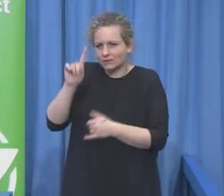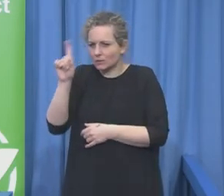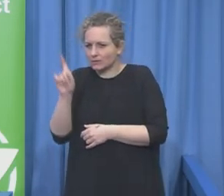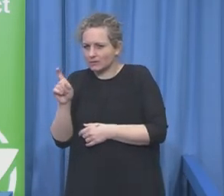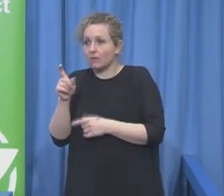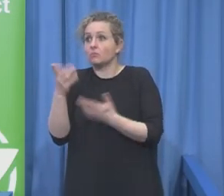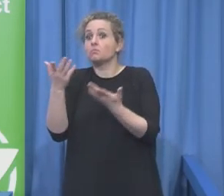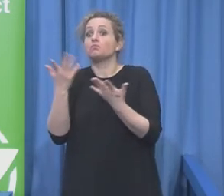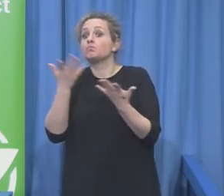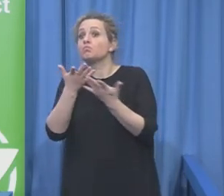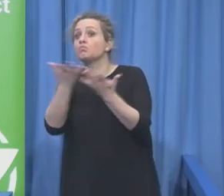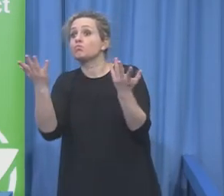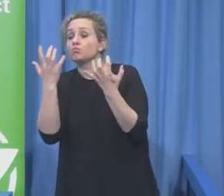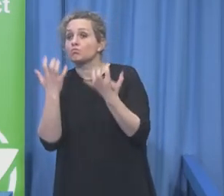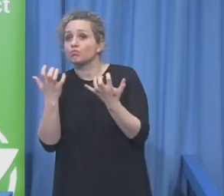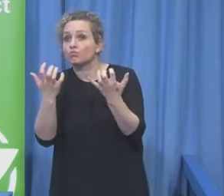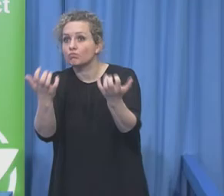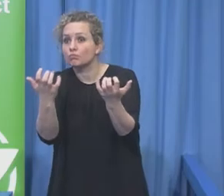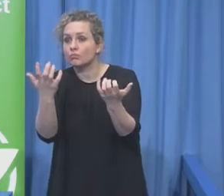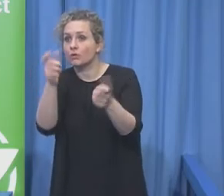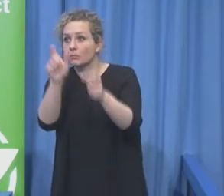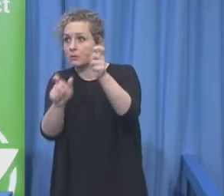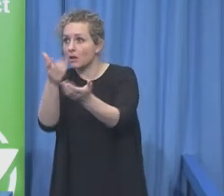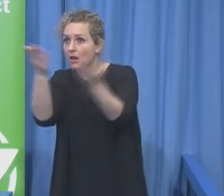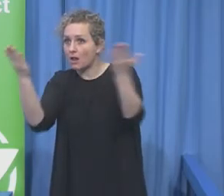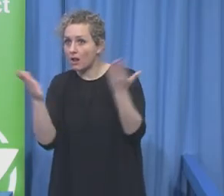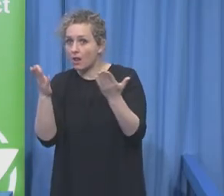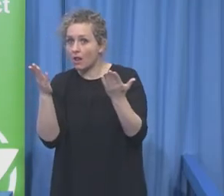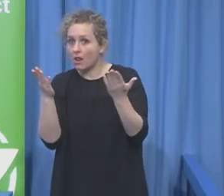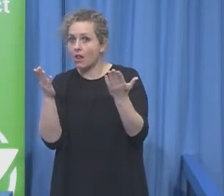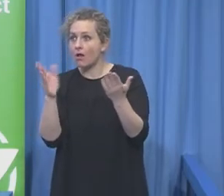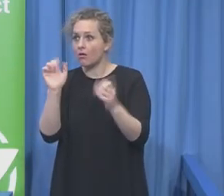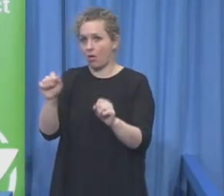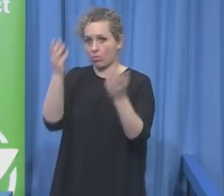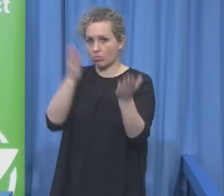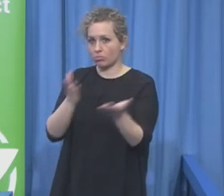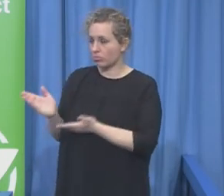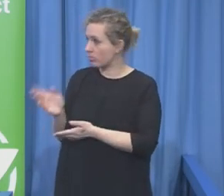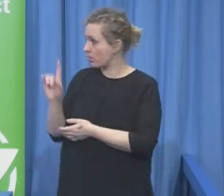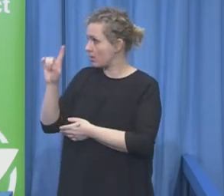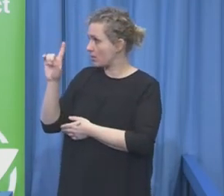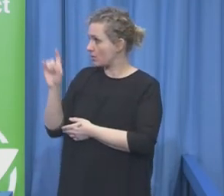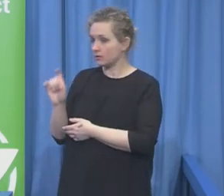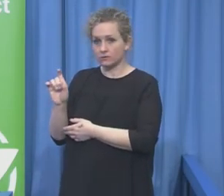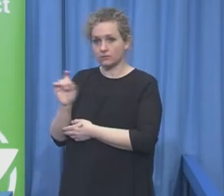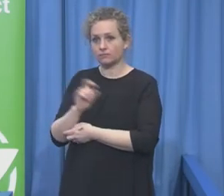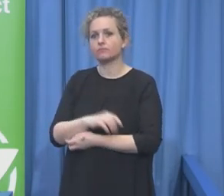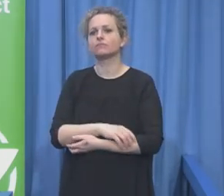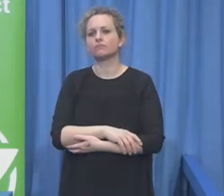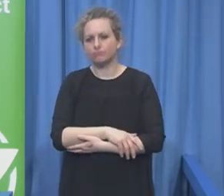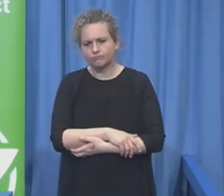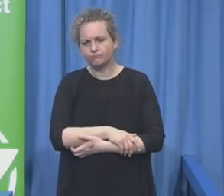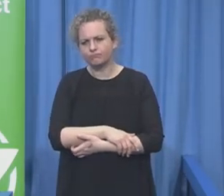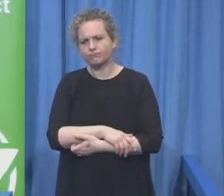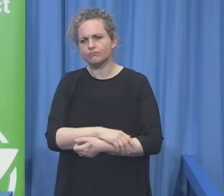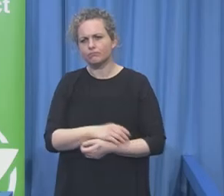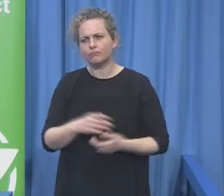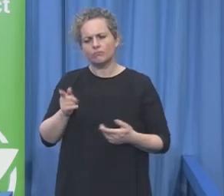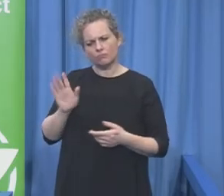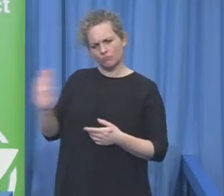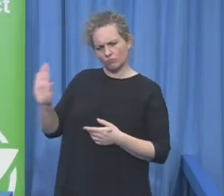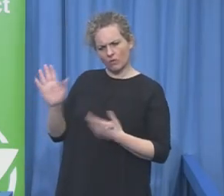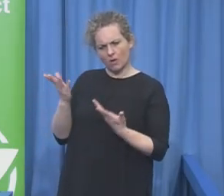some of the challenges in, or how did you build a model which can be taken across countries? Do you